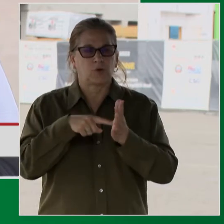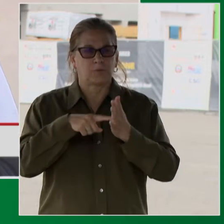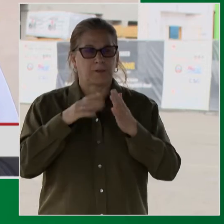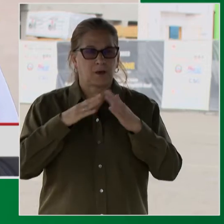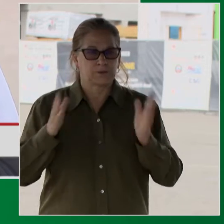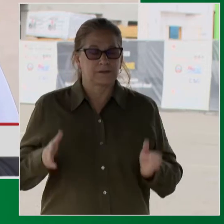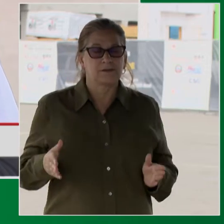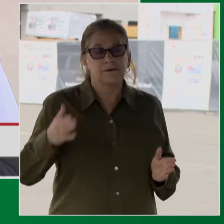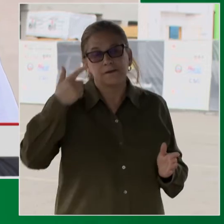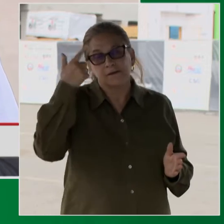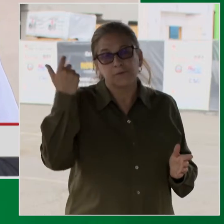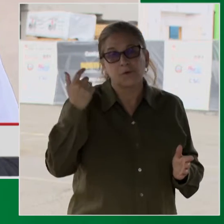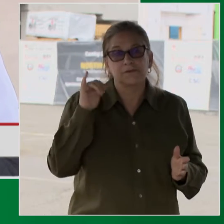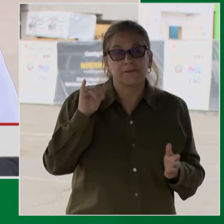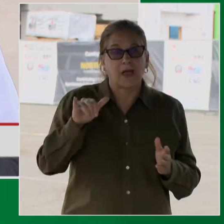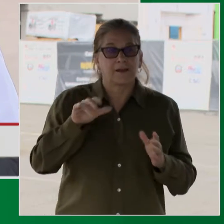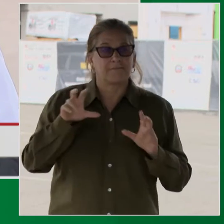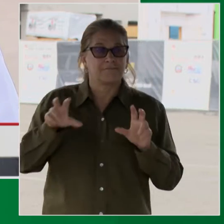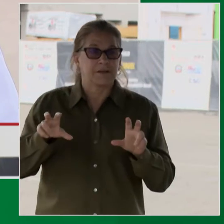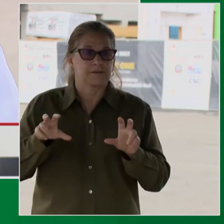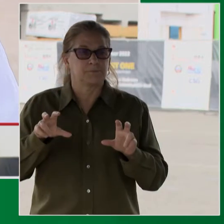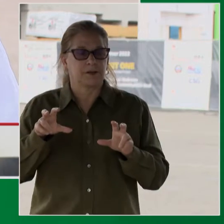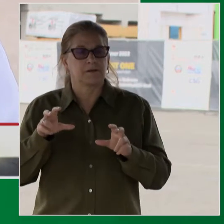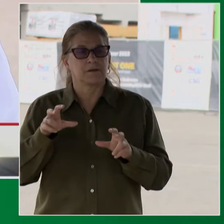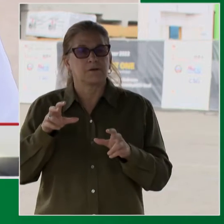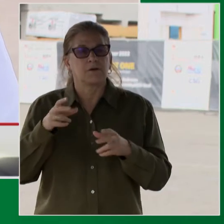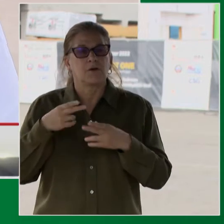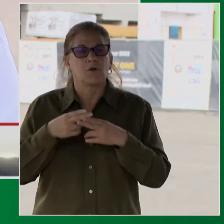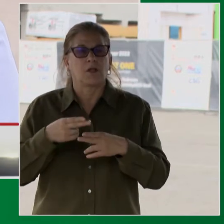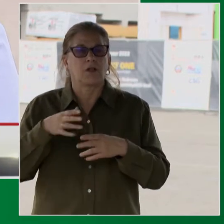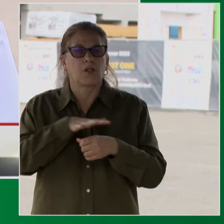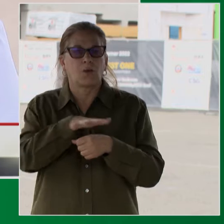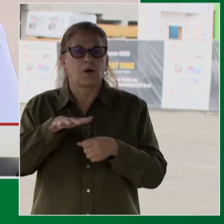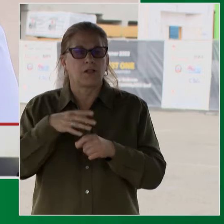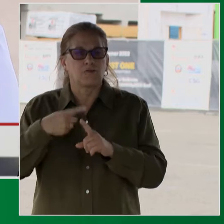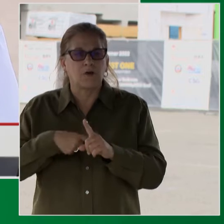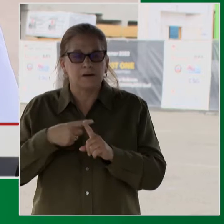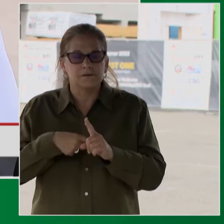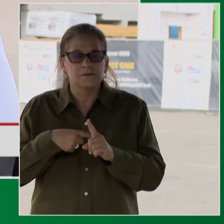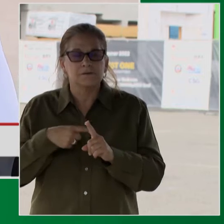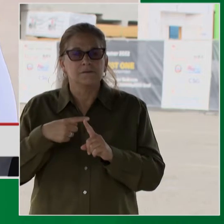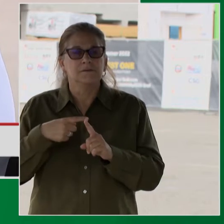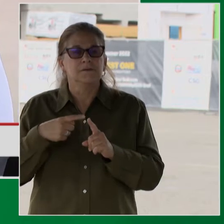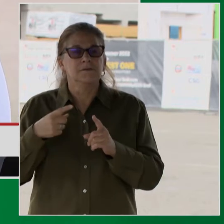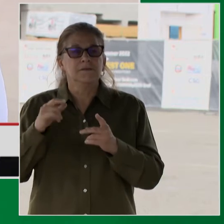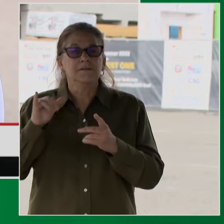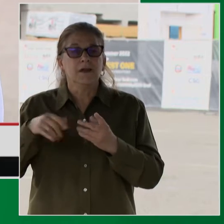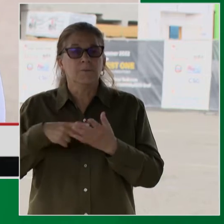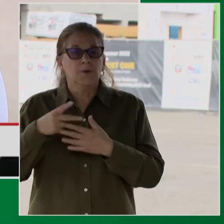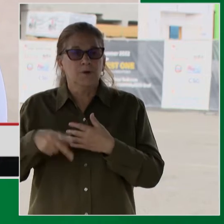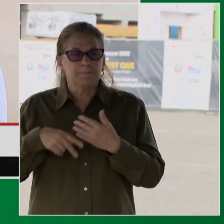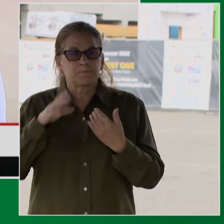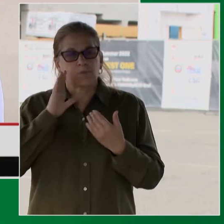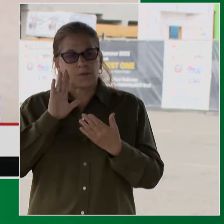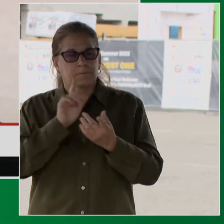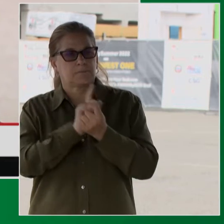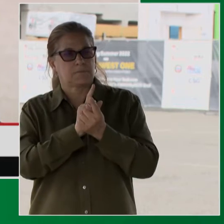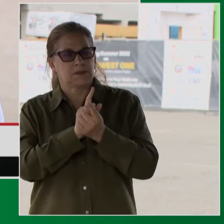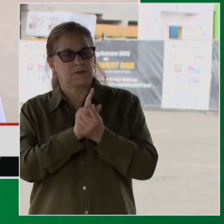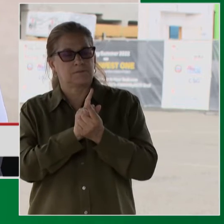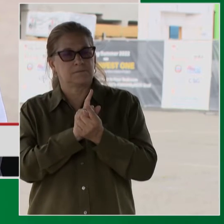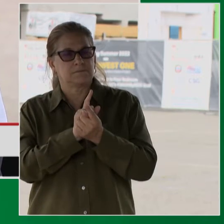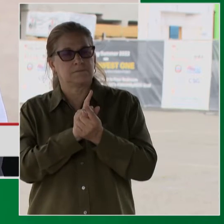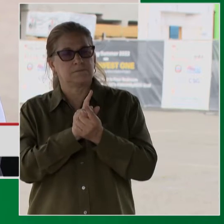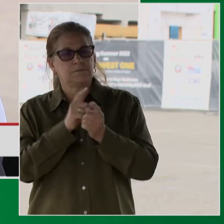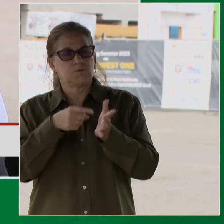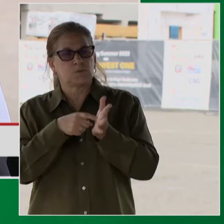because of the investment the mayor is doing in the local rent supplement program, we will be able to meet the statutory and the